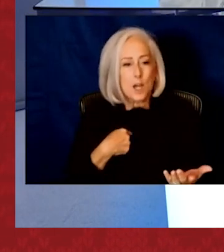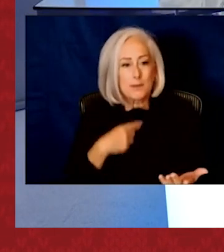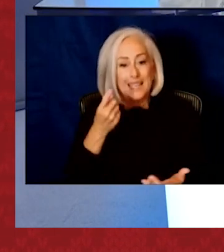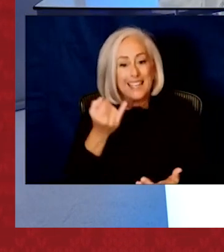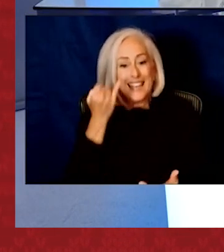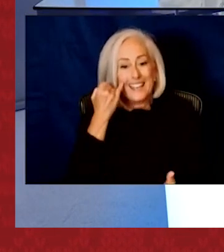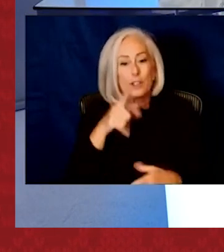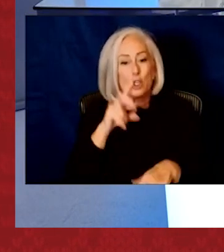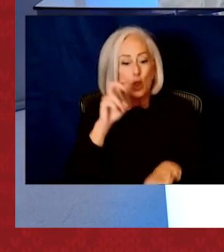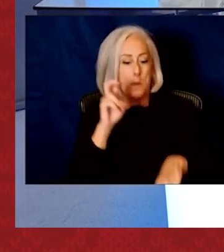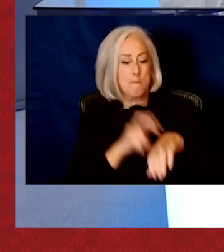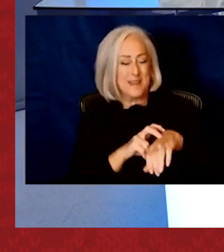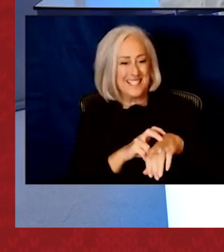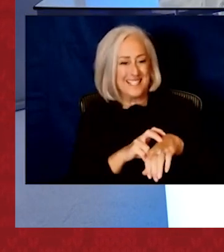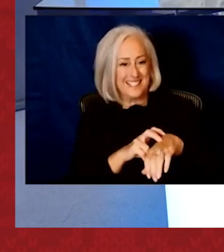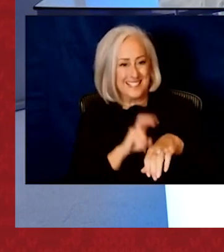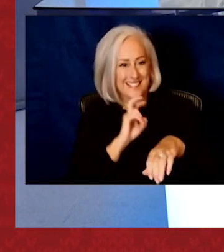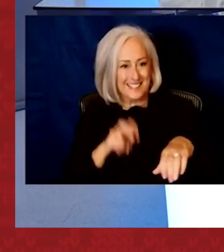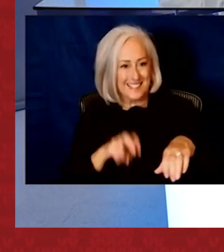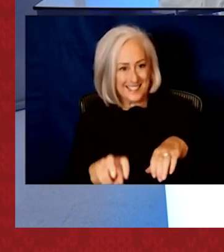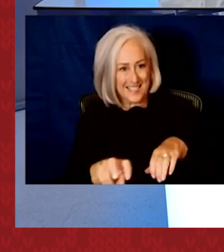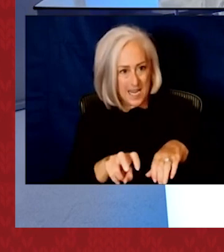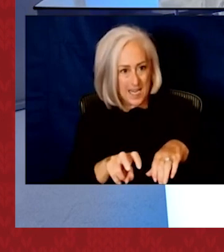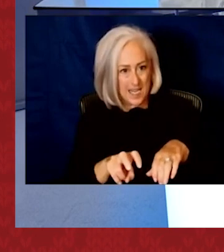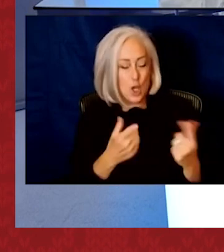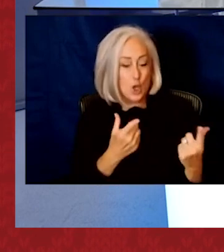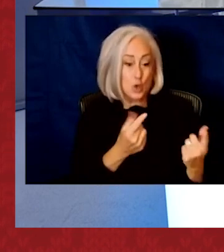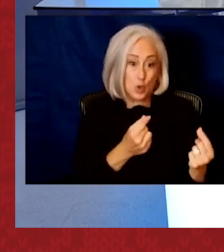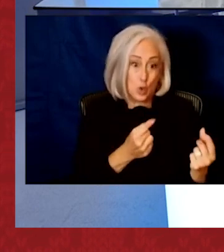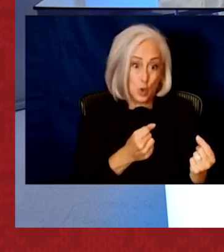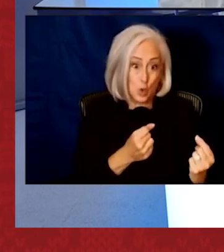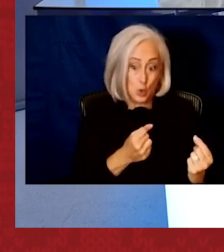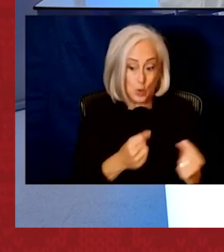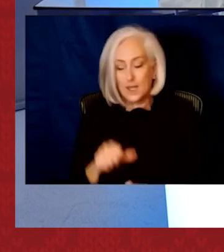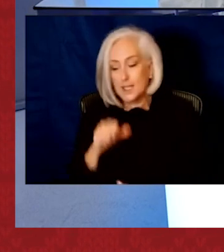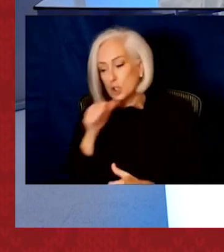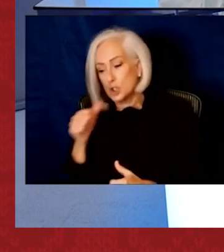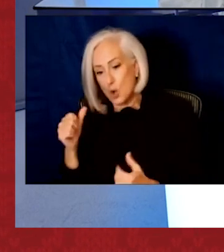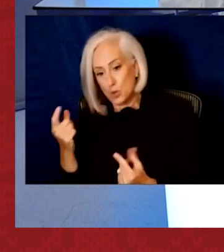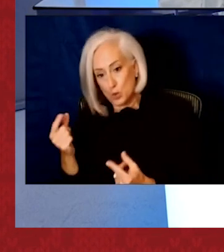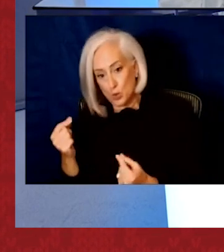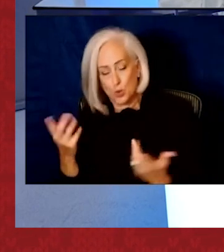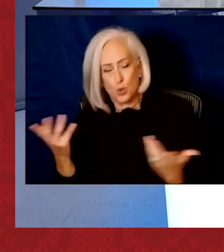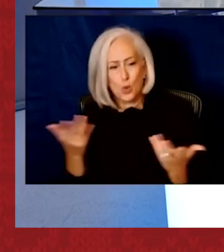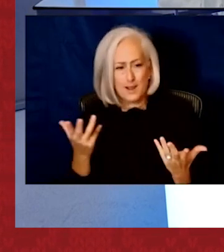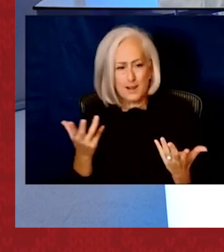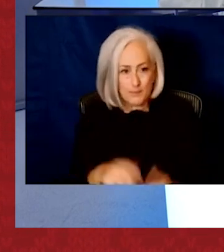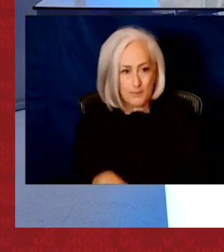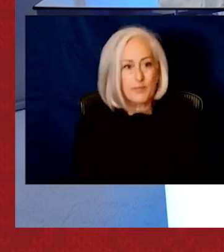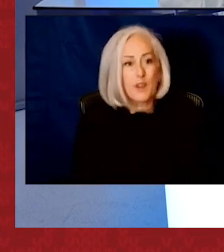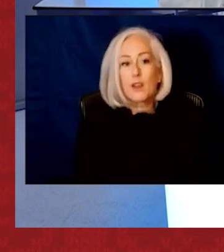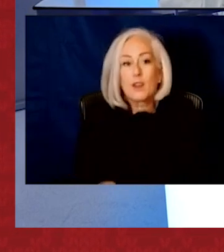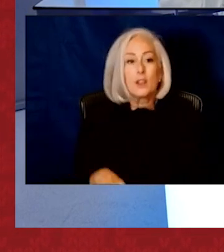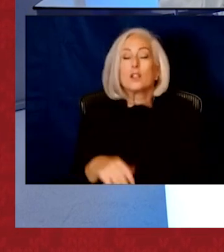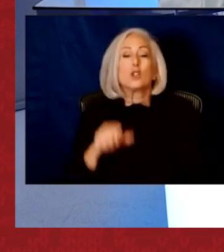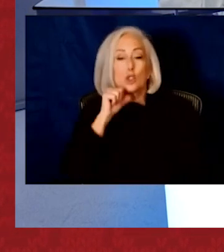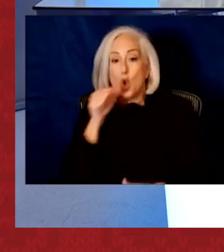And let me guess, one of the do not do is to panic. So yeah, so there's a lot of don'ts. So don't